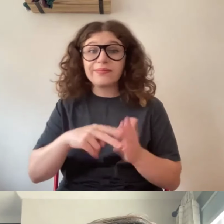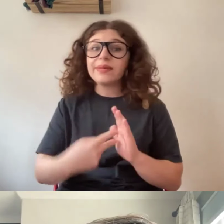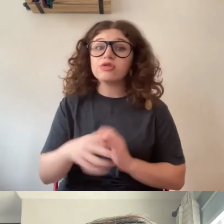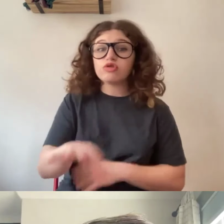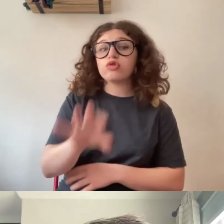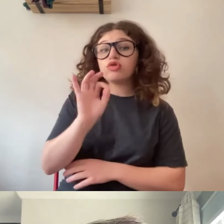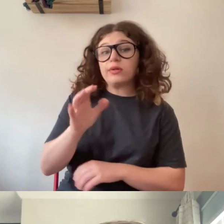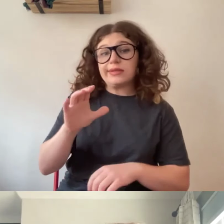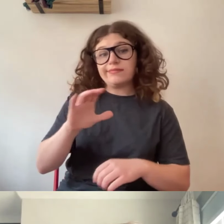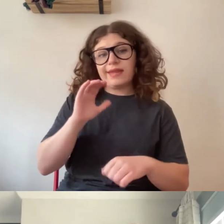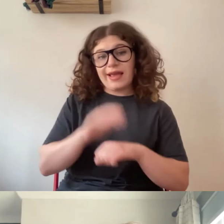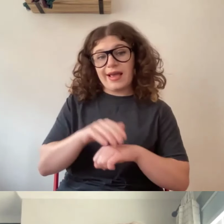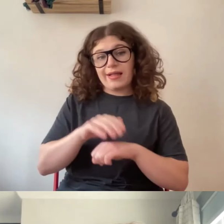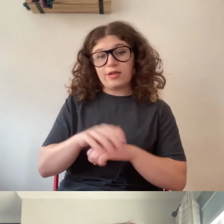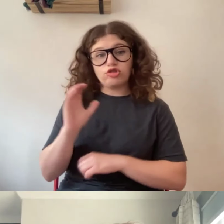Spanish.